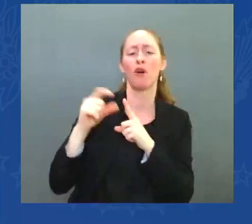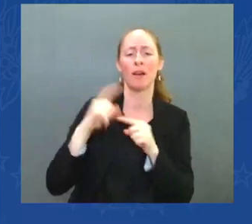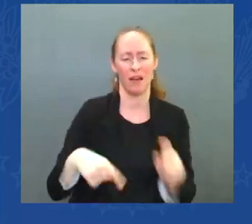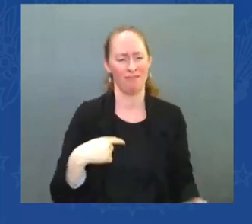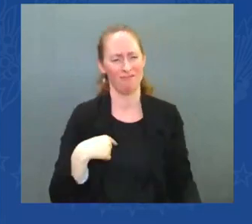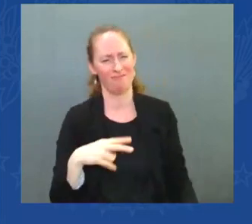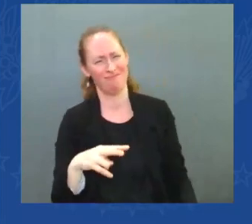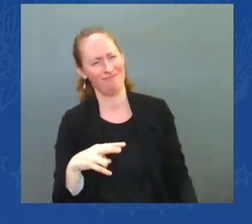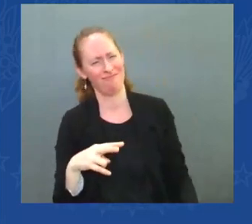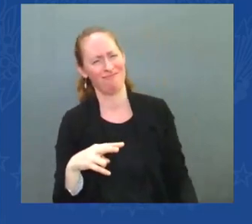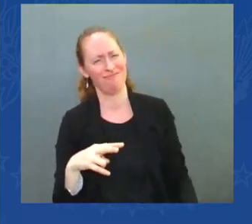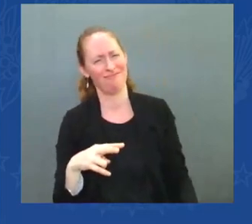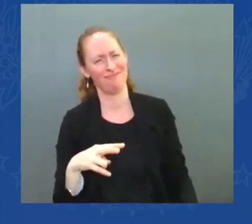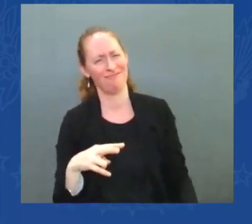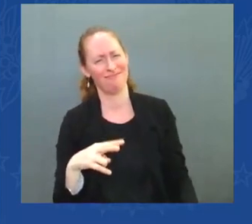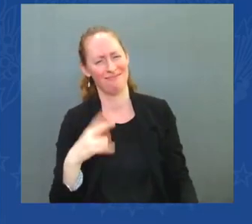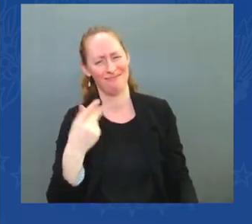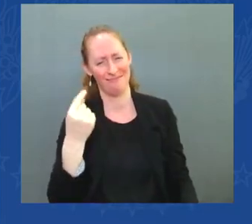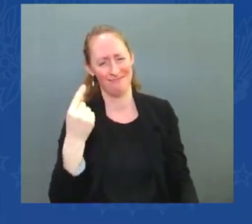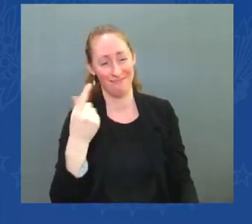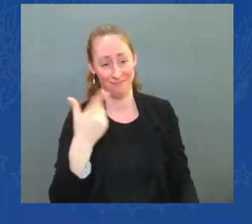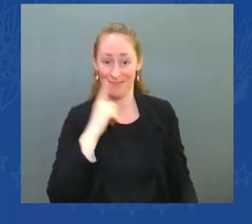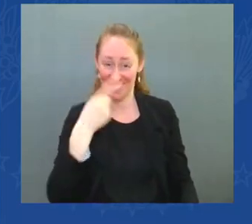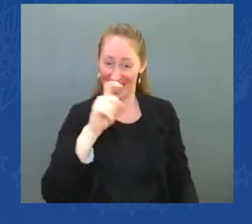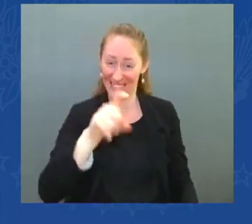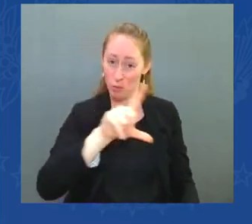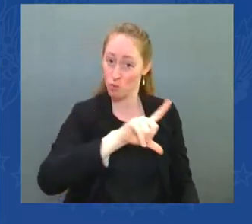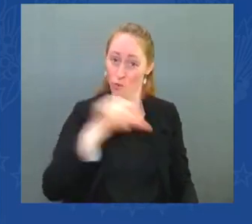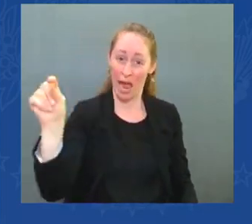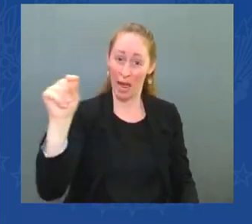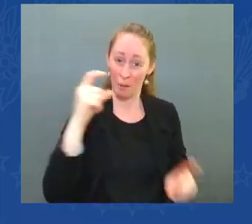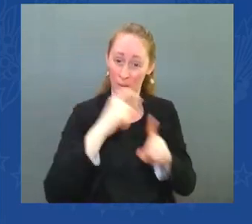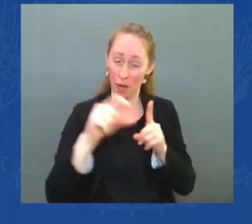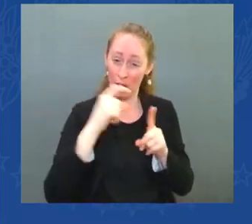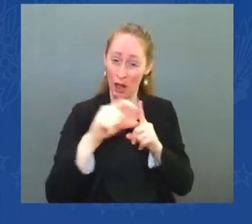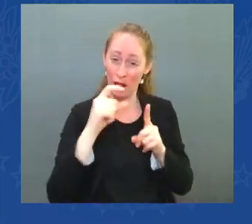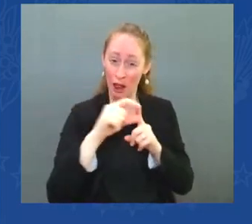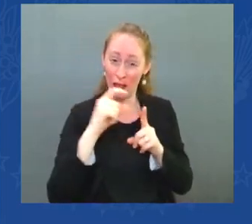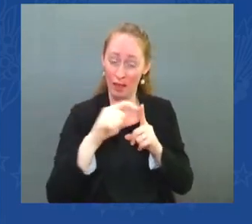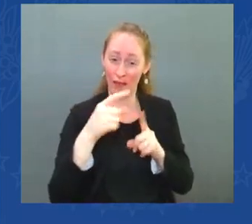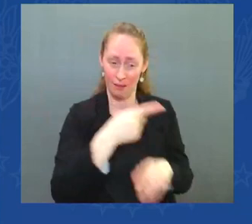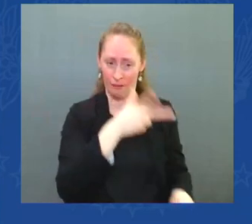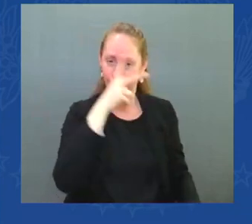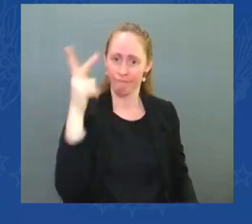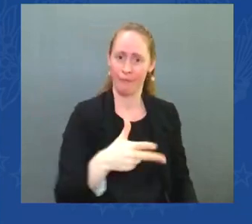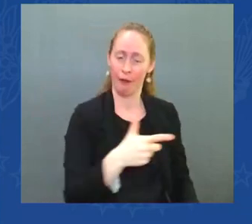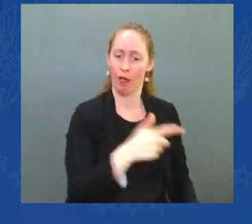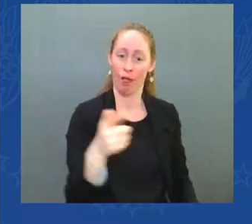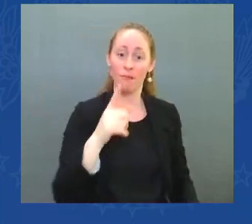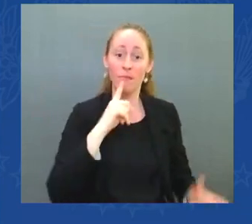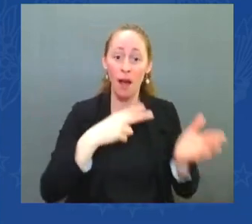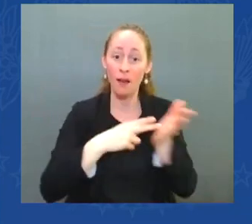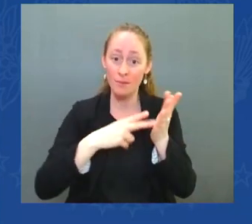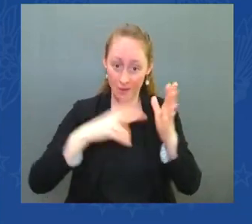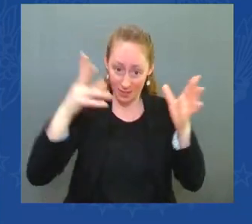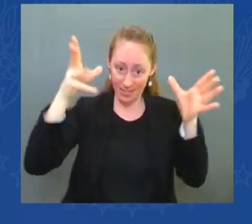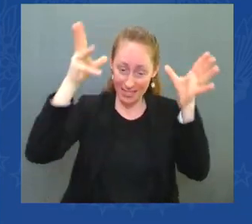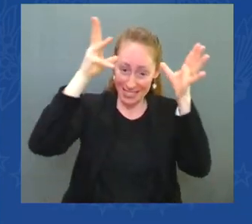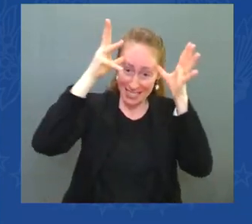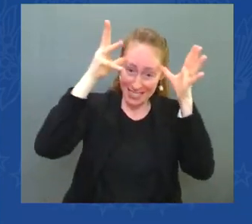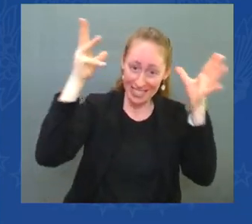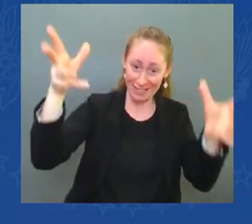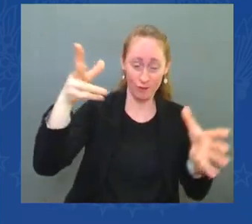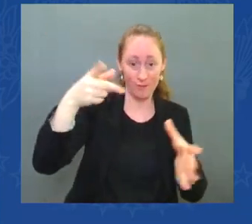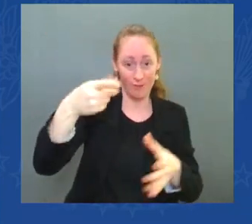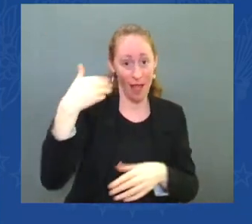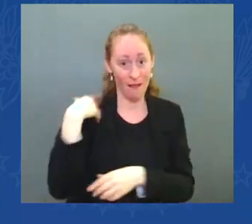terrible shot." I'm serious. Think about it. Think about the mass shootings. As many as 100